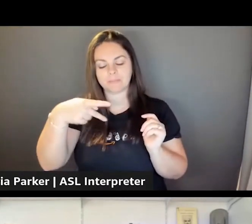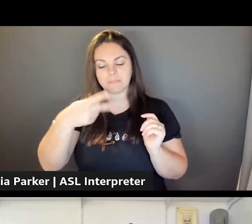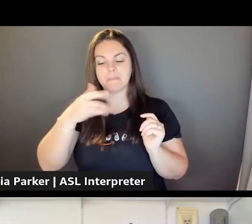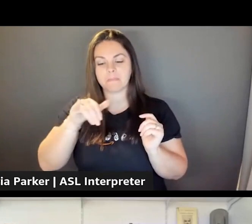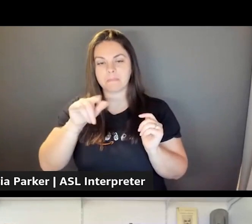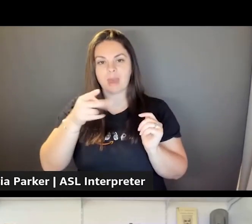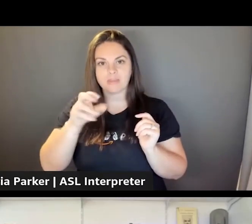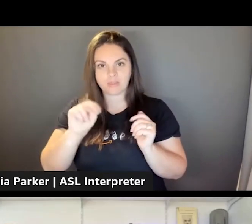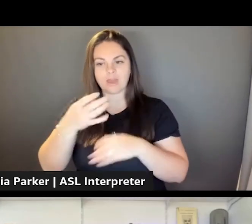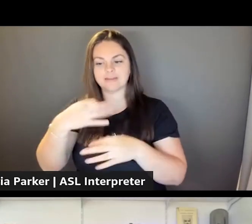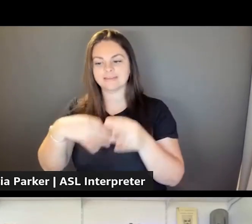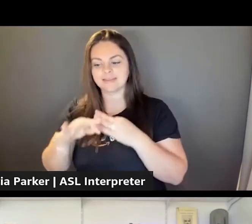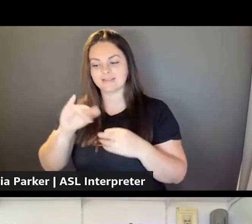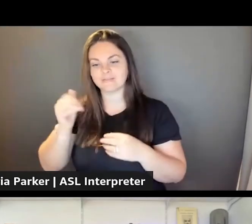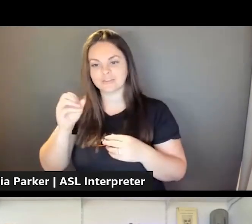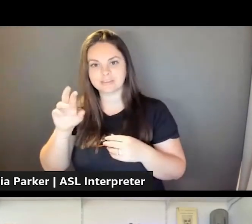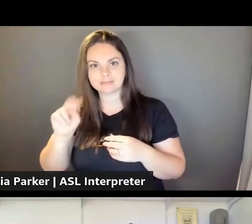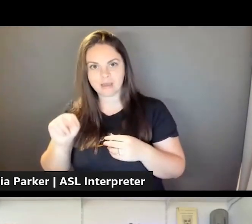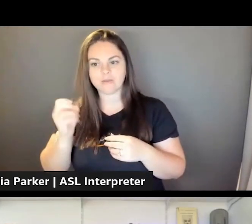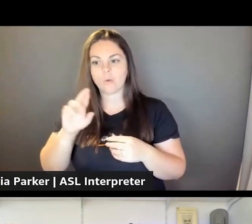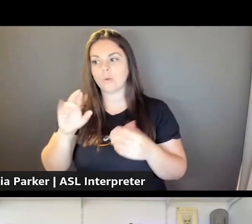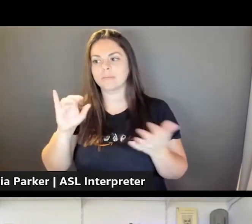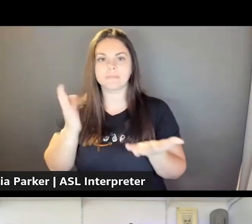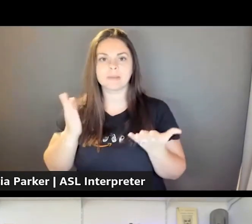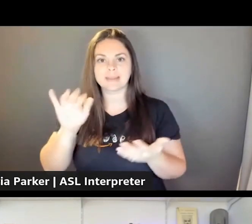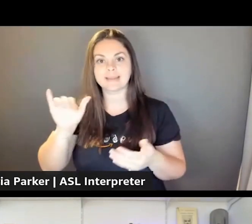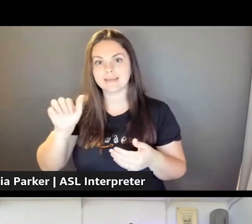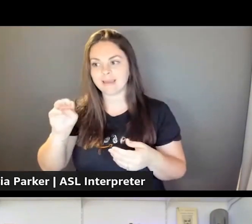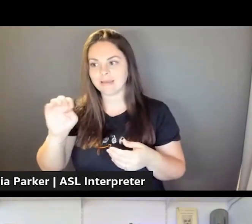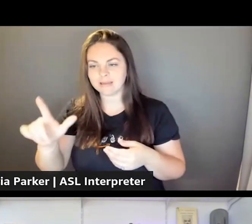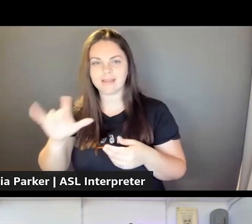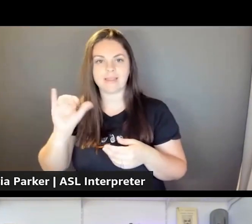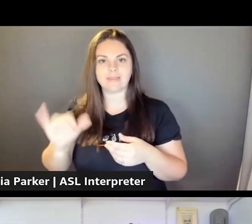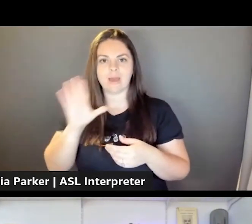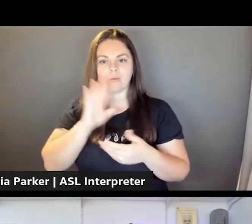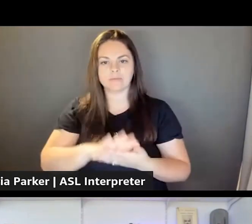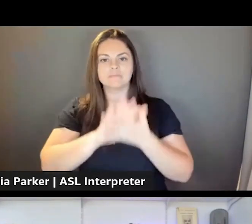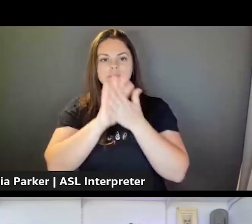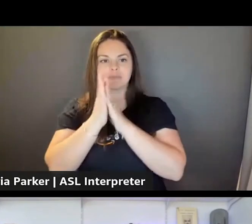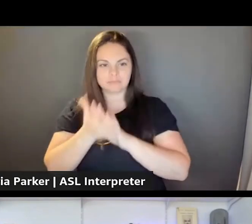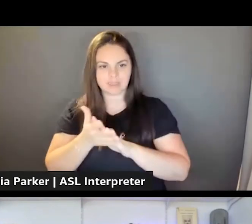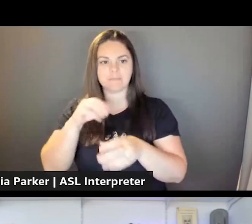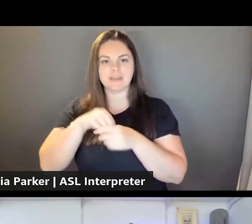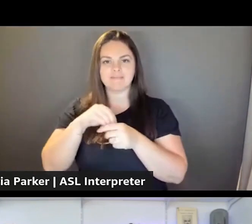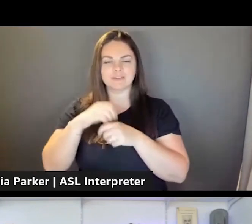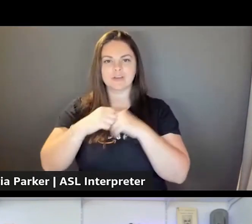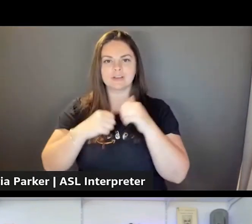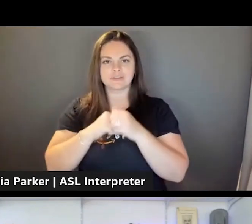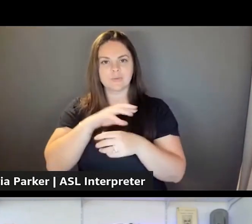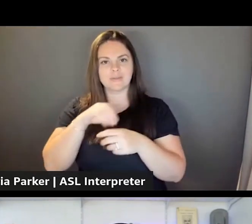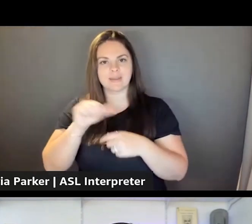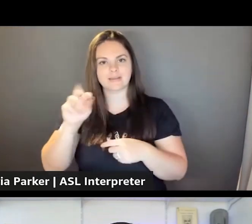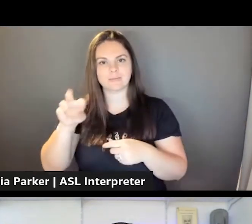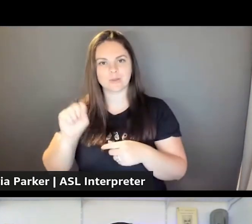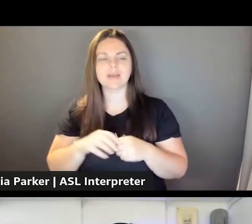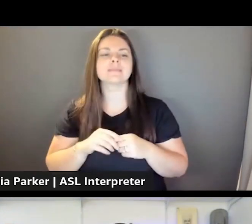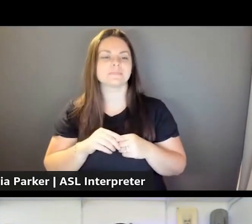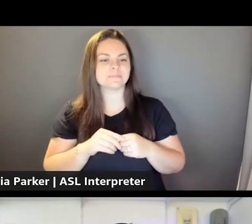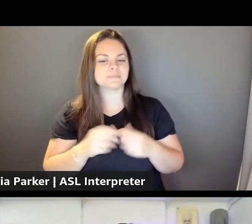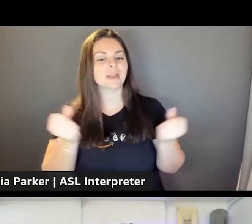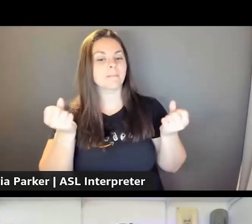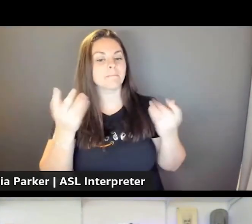or YAML, and that will go out and provision infrastructure in my AWS Because a account. lot of times when people mention infrastructure as code, you